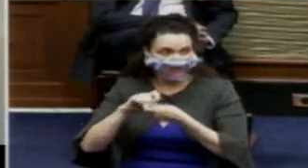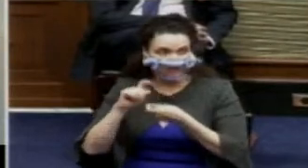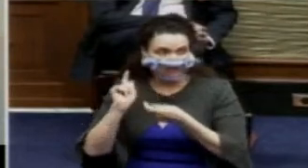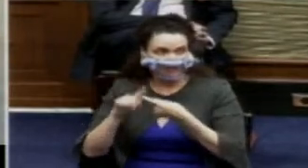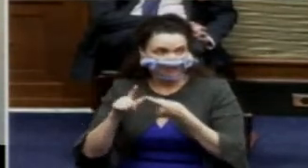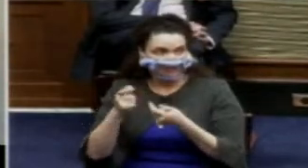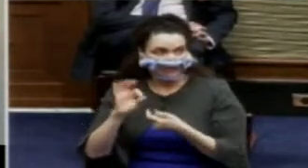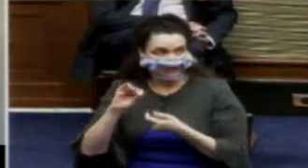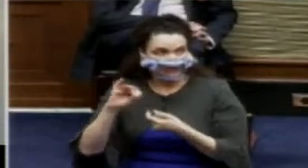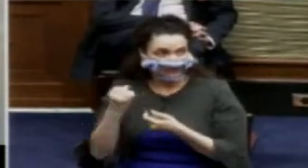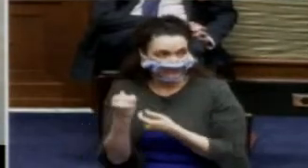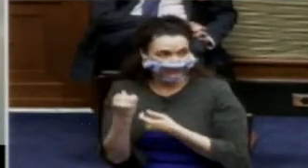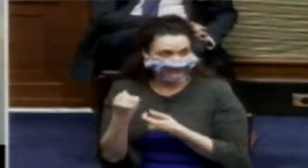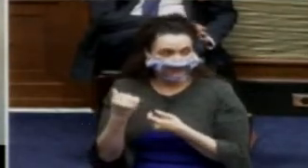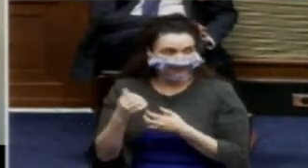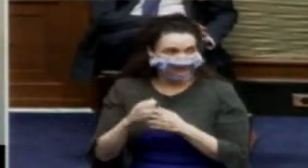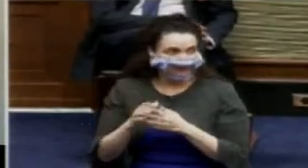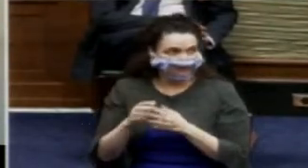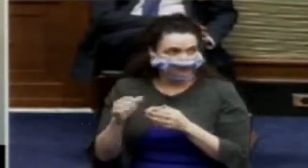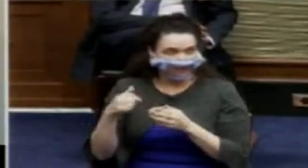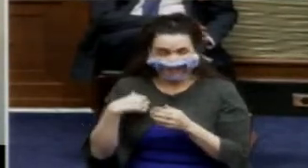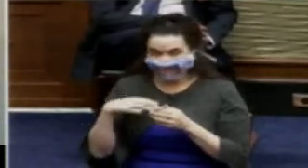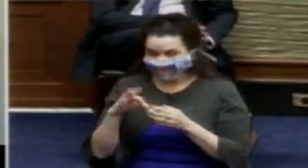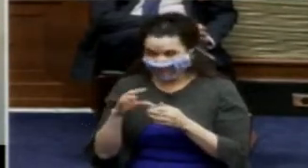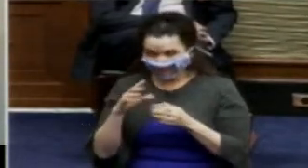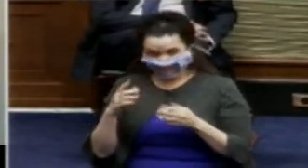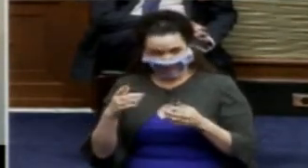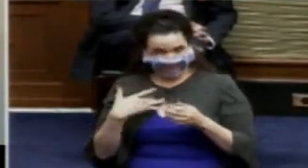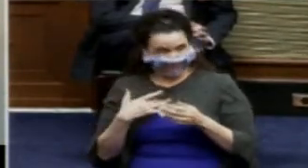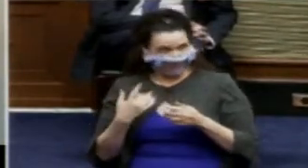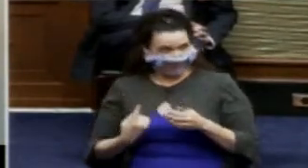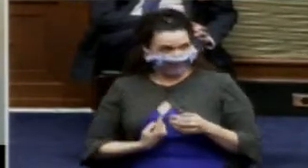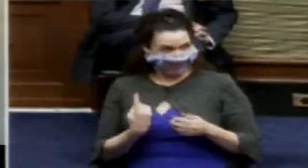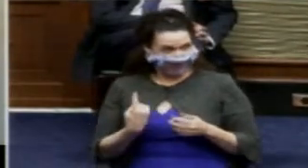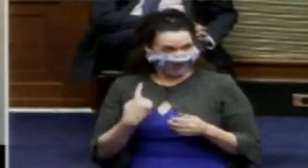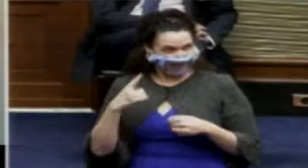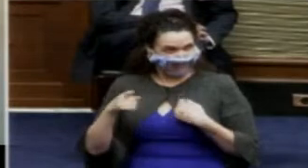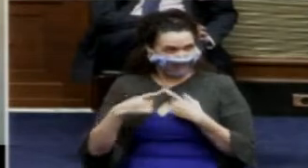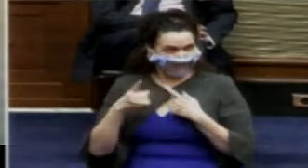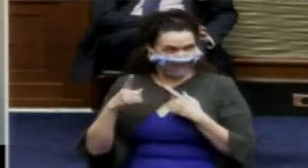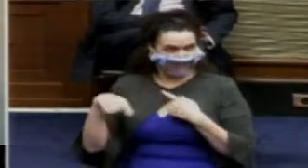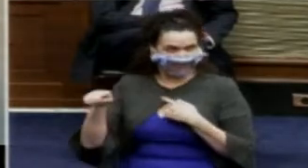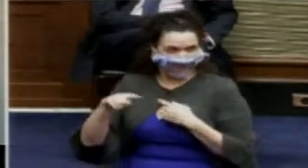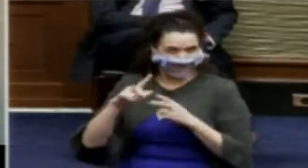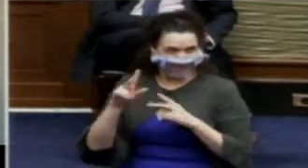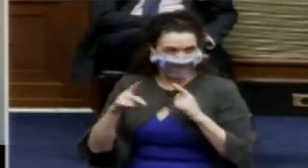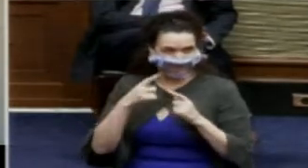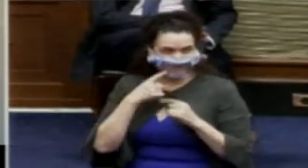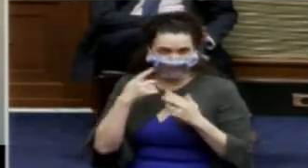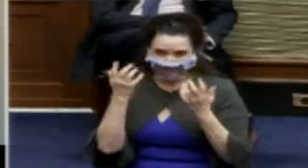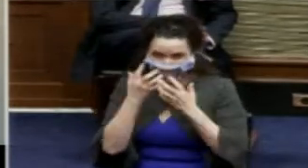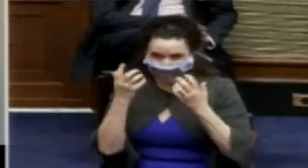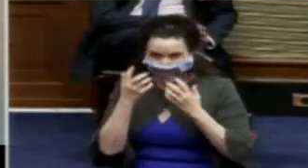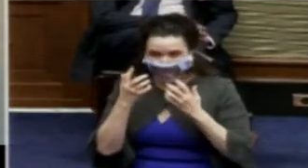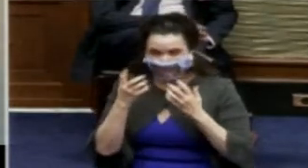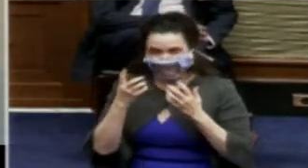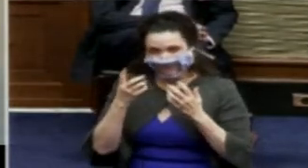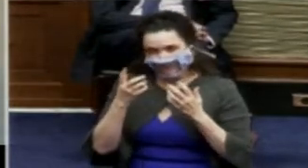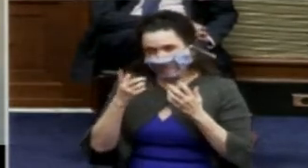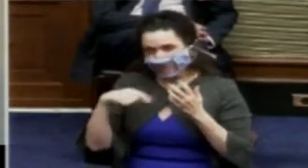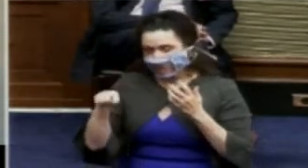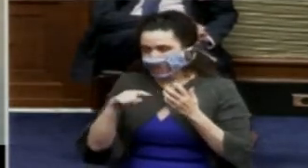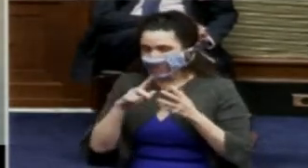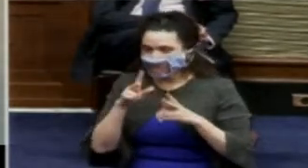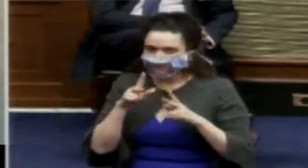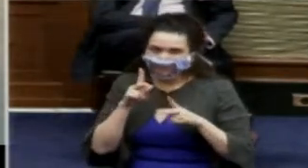insulting that one of my colleagues, not the mayor, but one of the colleagues, our congressional colleagues, said that there was a great momentum and interest in DC